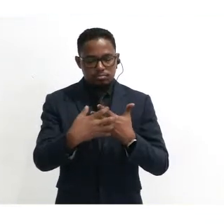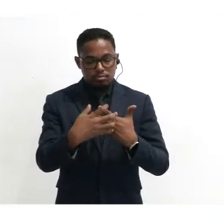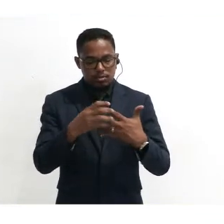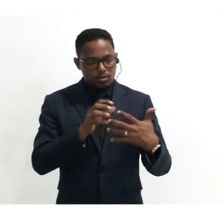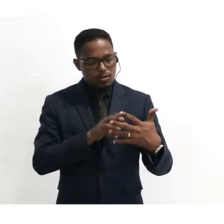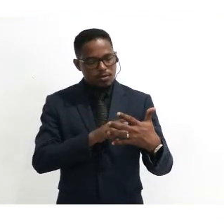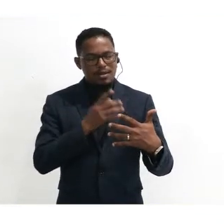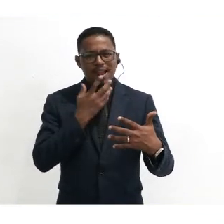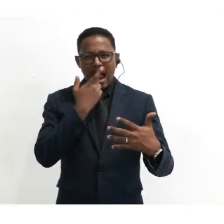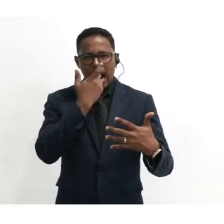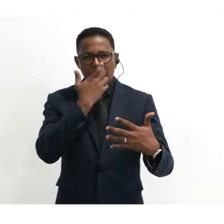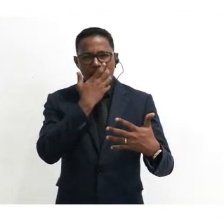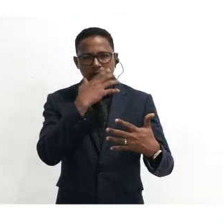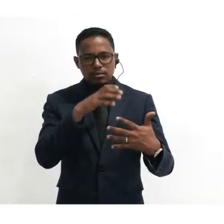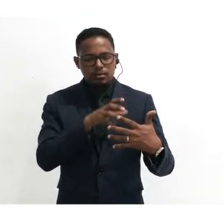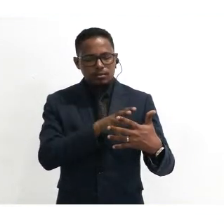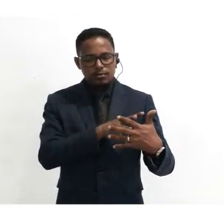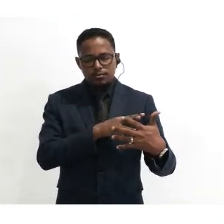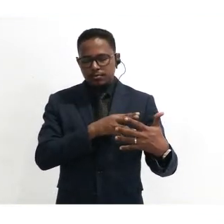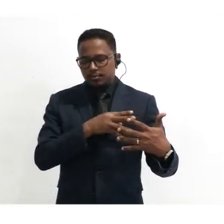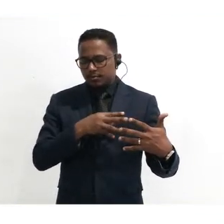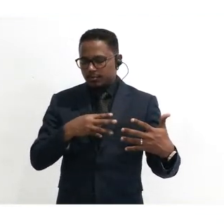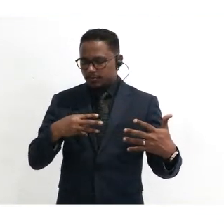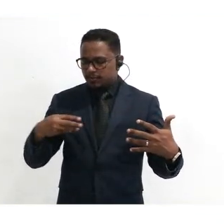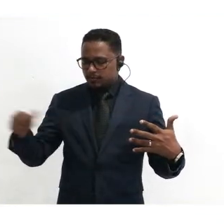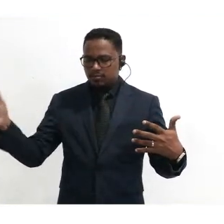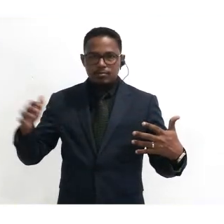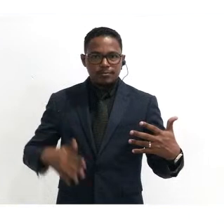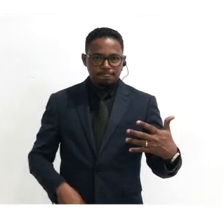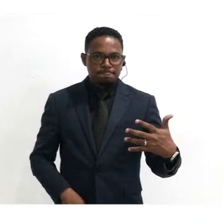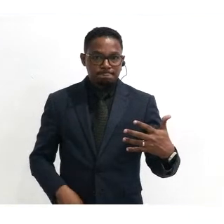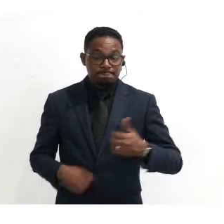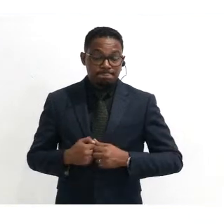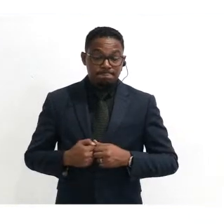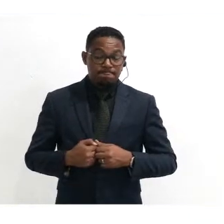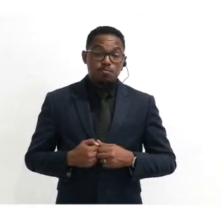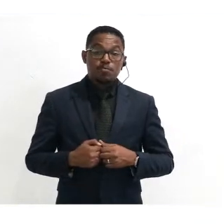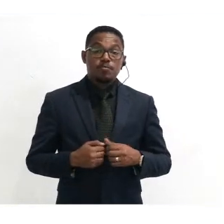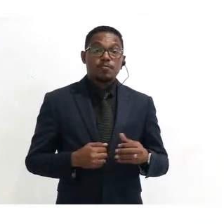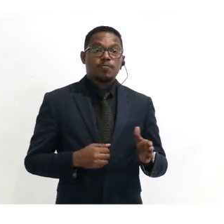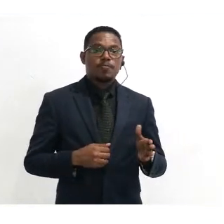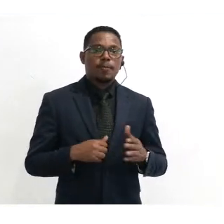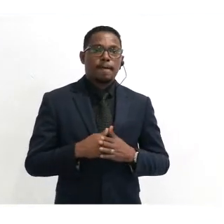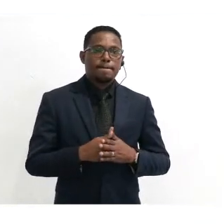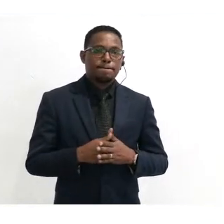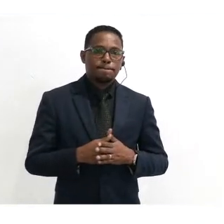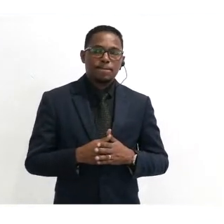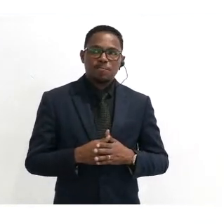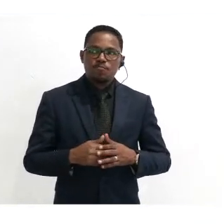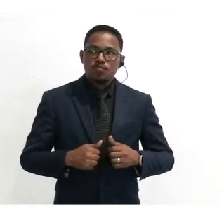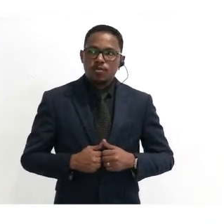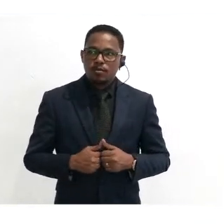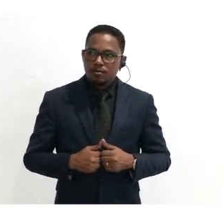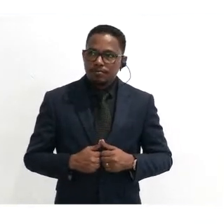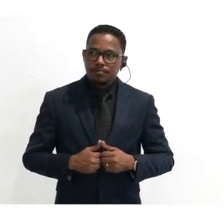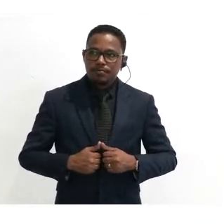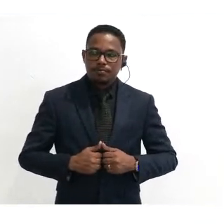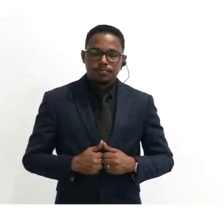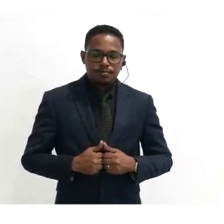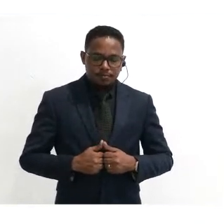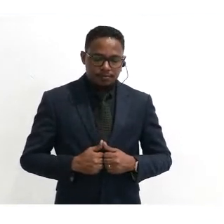So because conduction is the most efficient, you'll see us design into packages